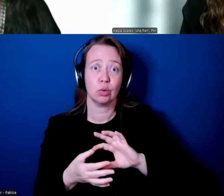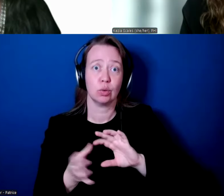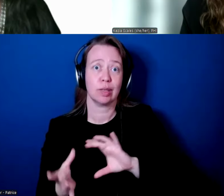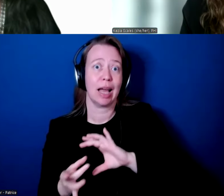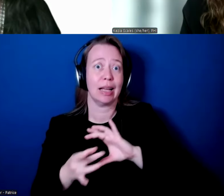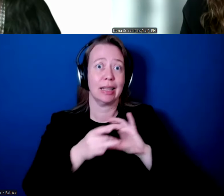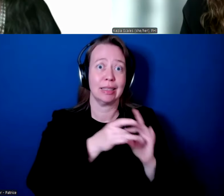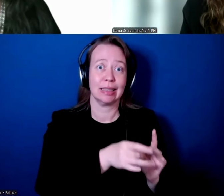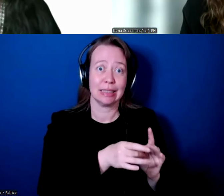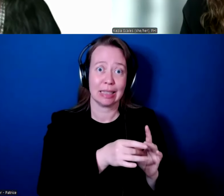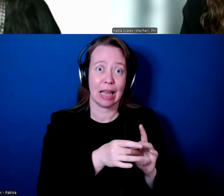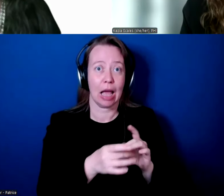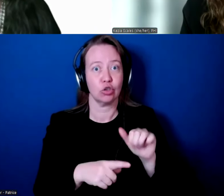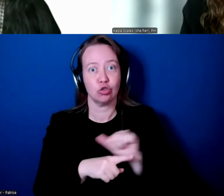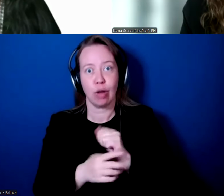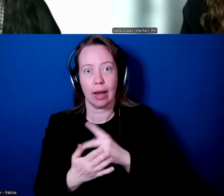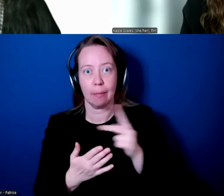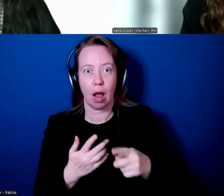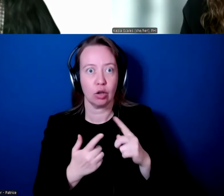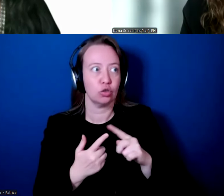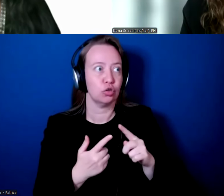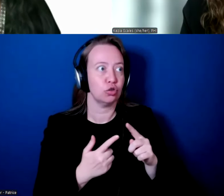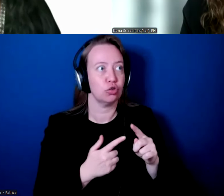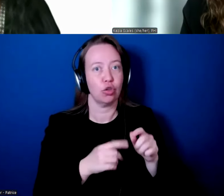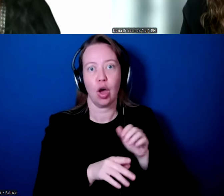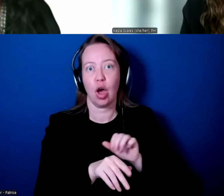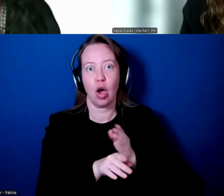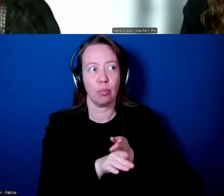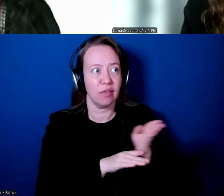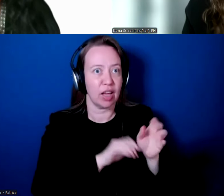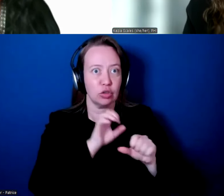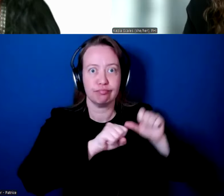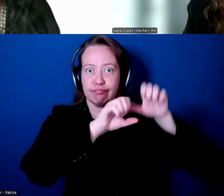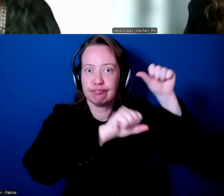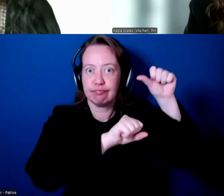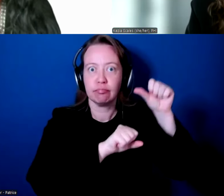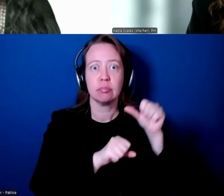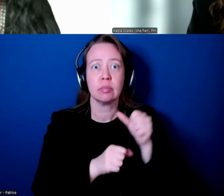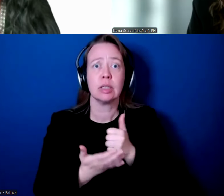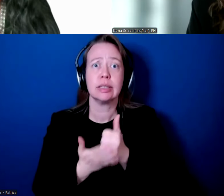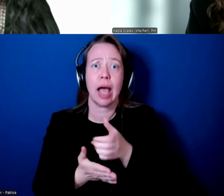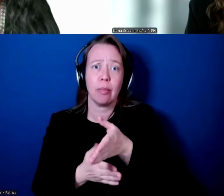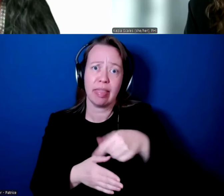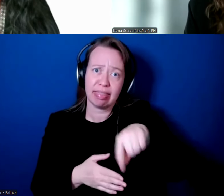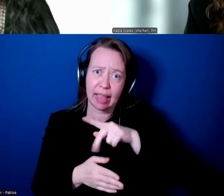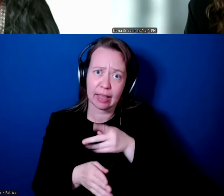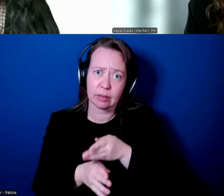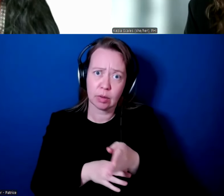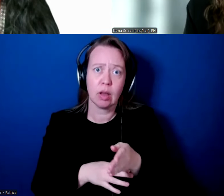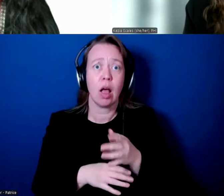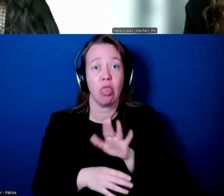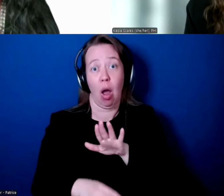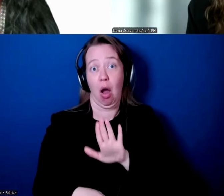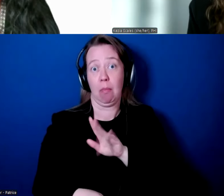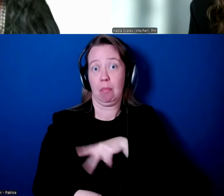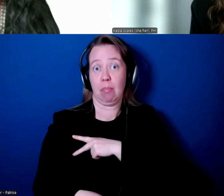career lattices. And there's also an opportunity to help these professionals navigate aspects of their personal lives